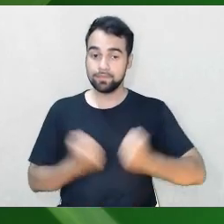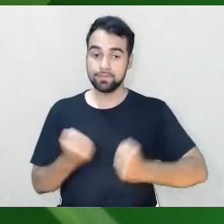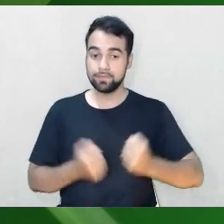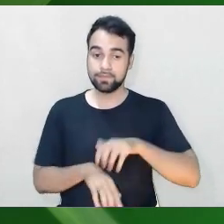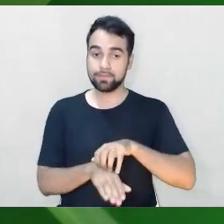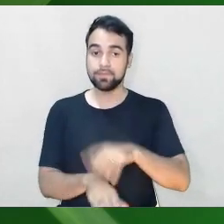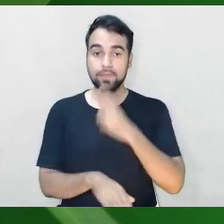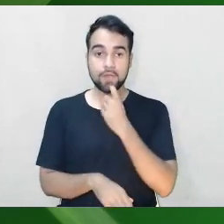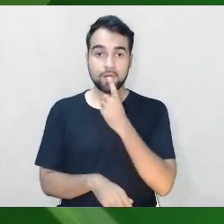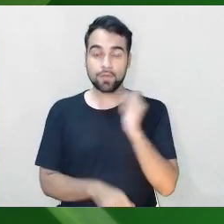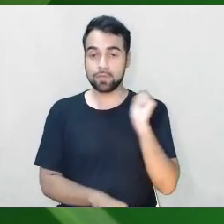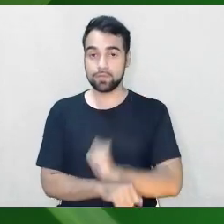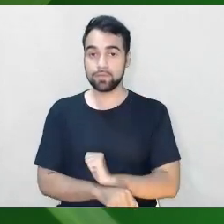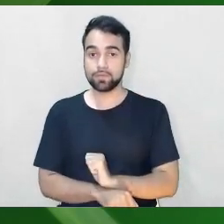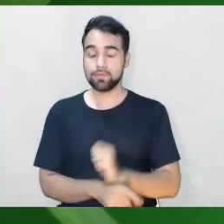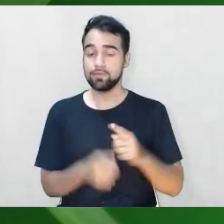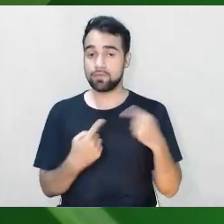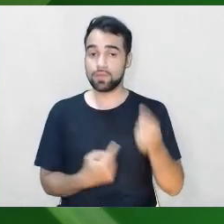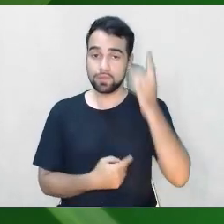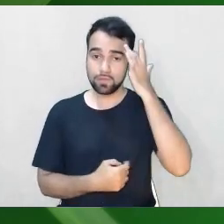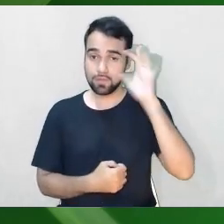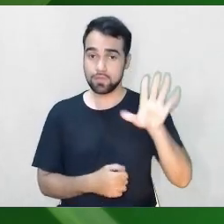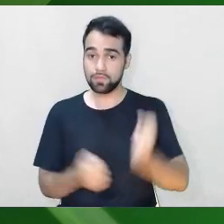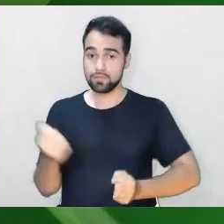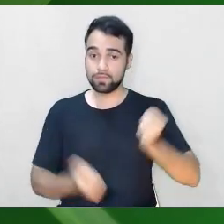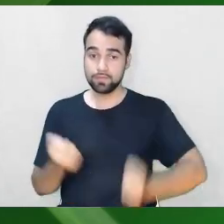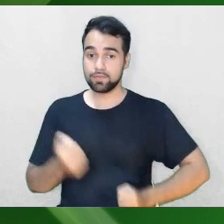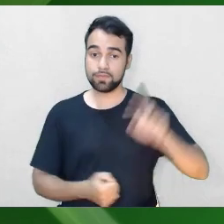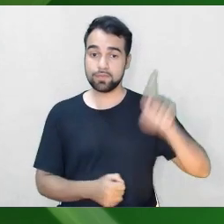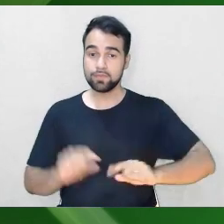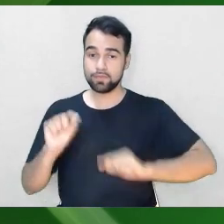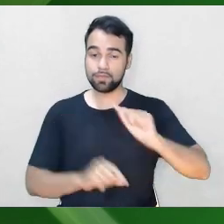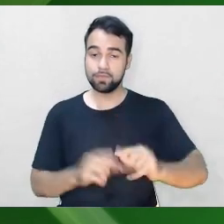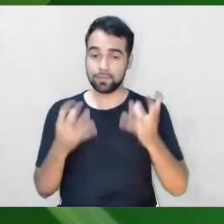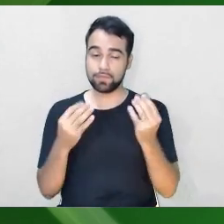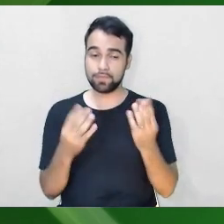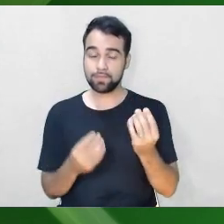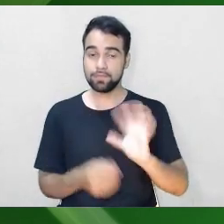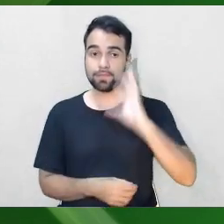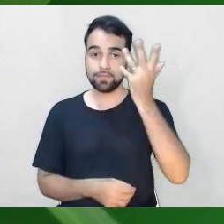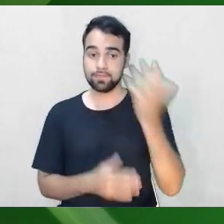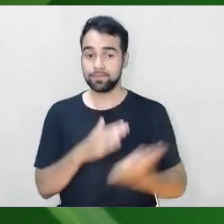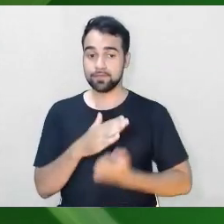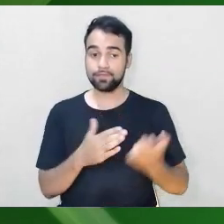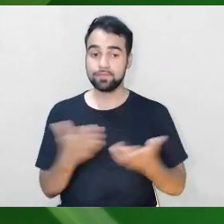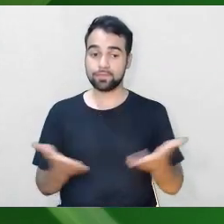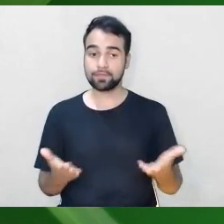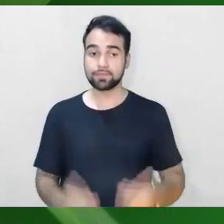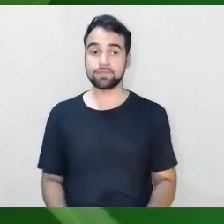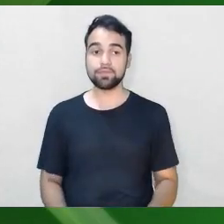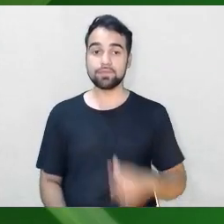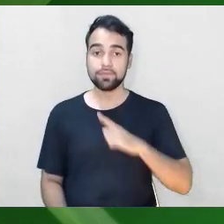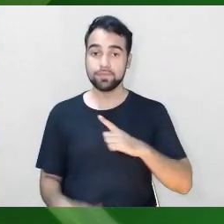stopped here behind me, but I don't know how to drive. So that's what happens with the companies today.